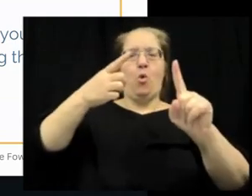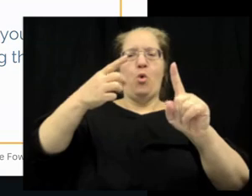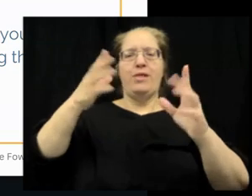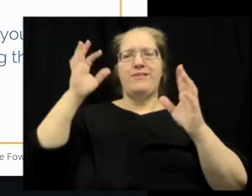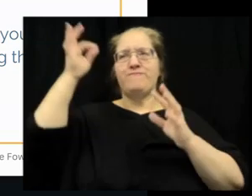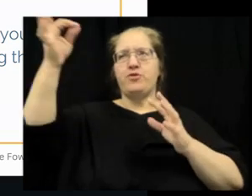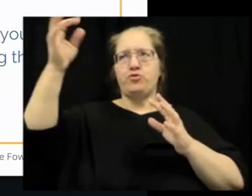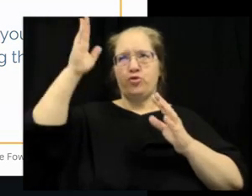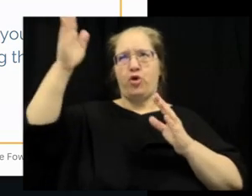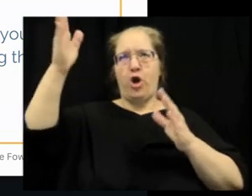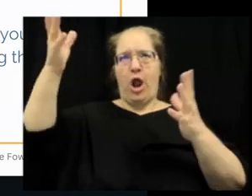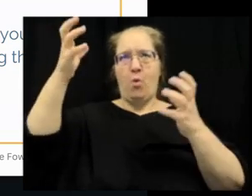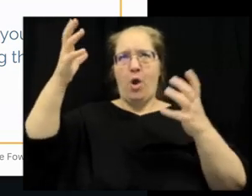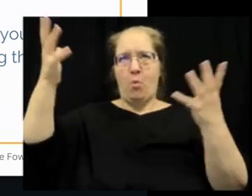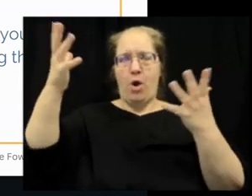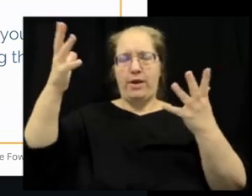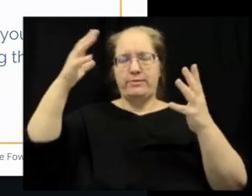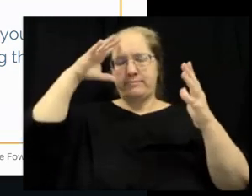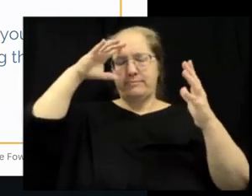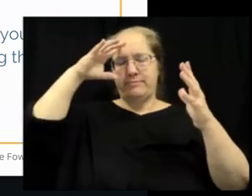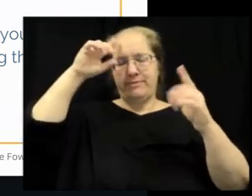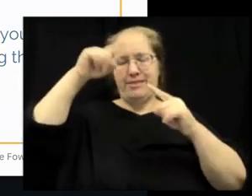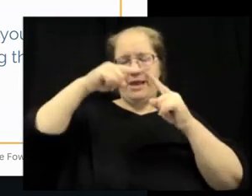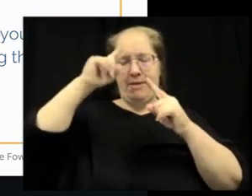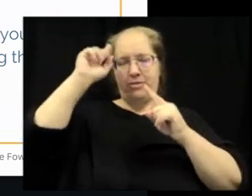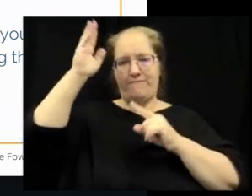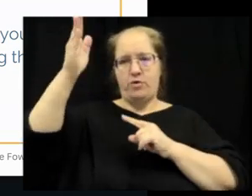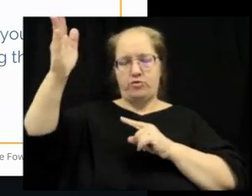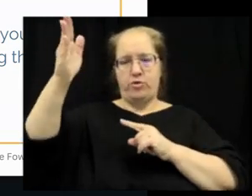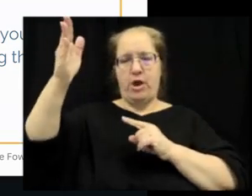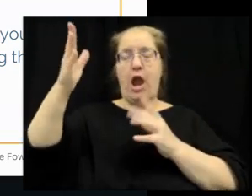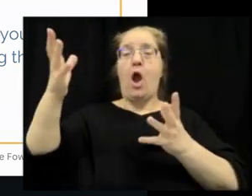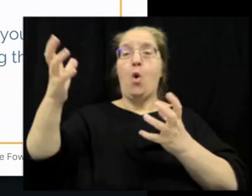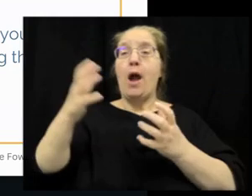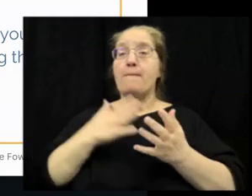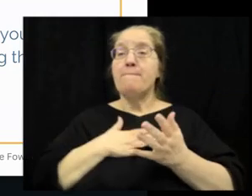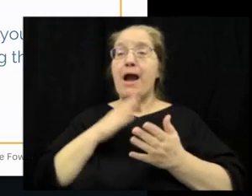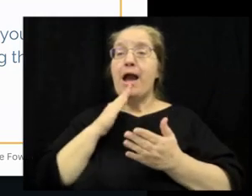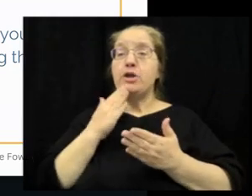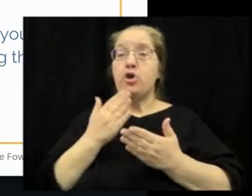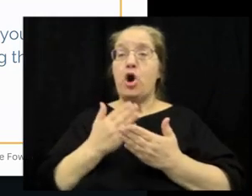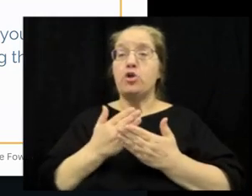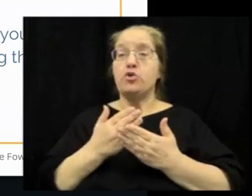my daughter to say, my mom understood me and helped